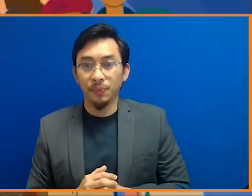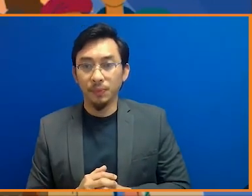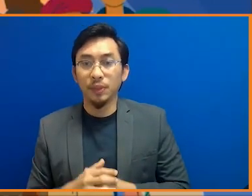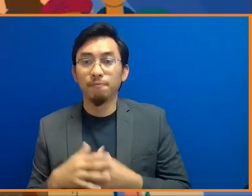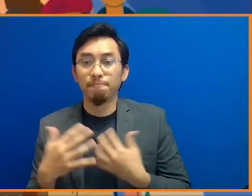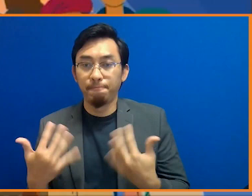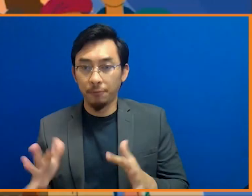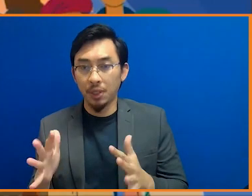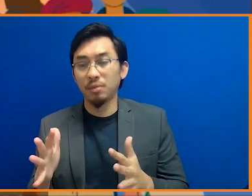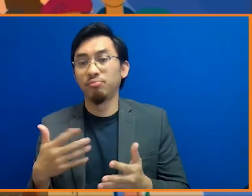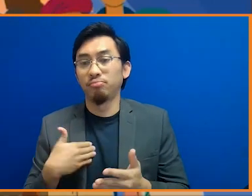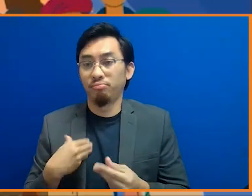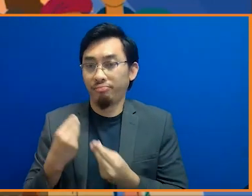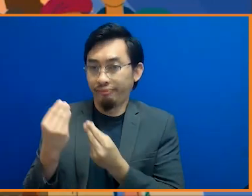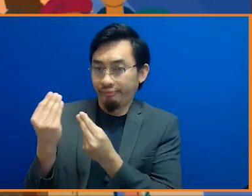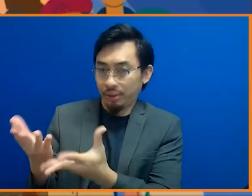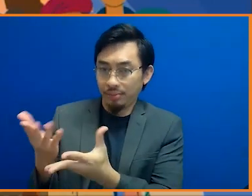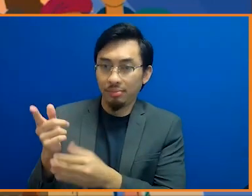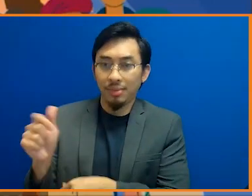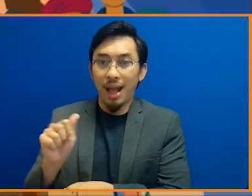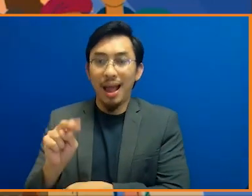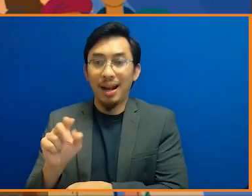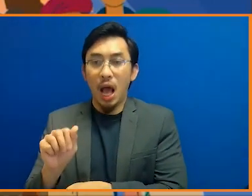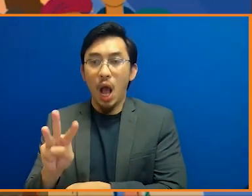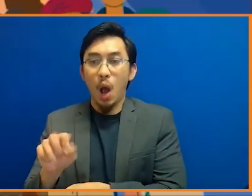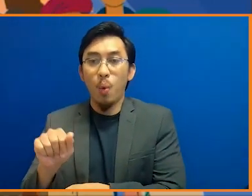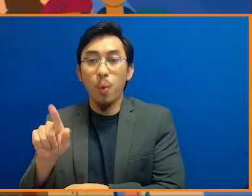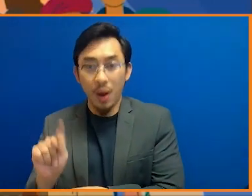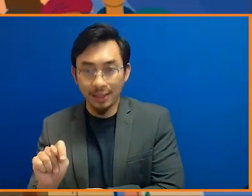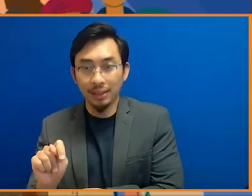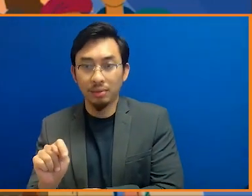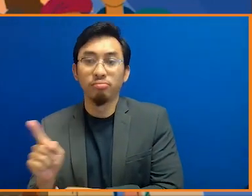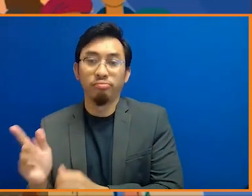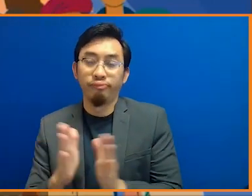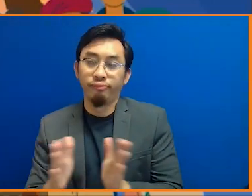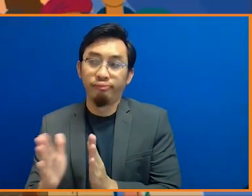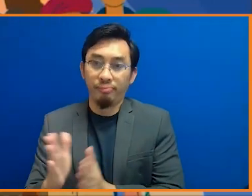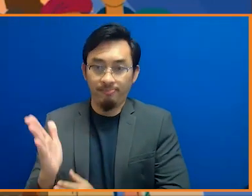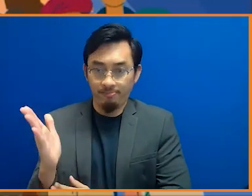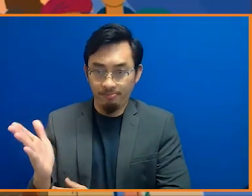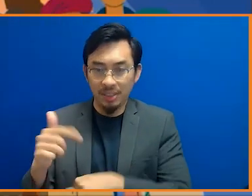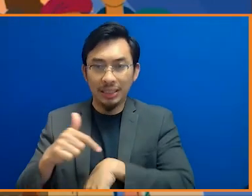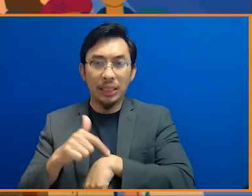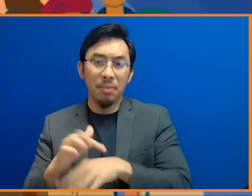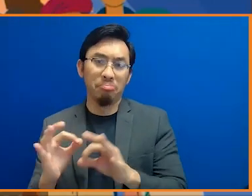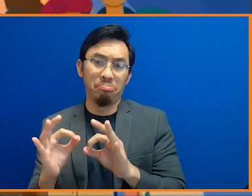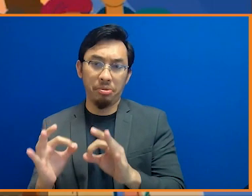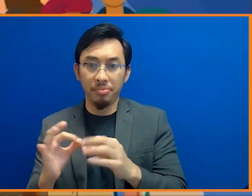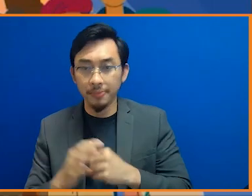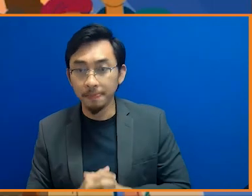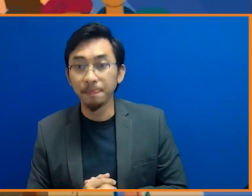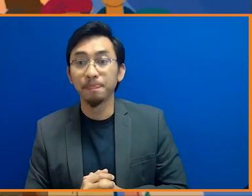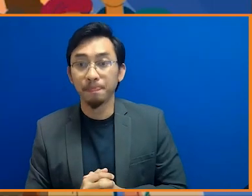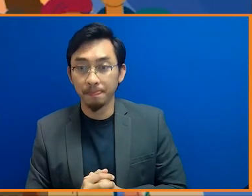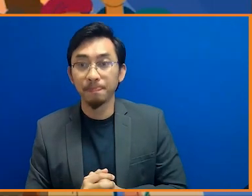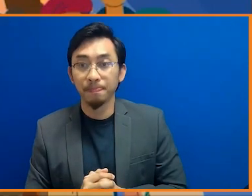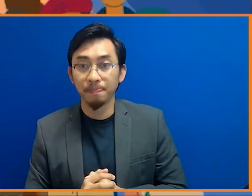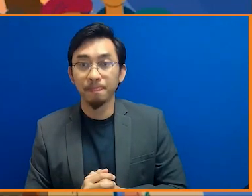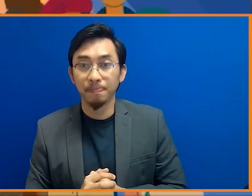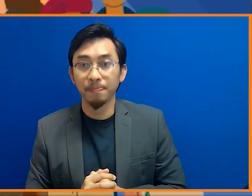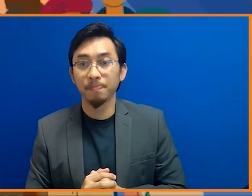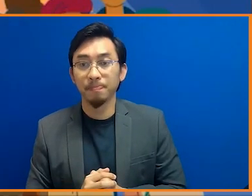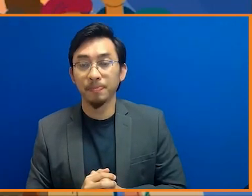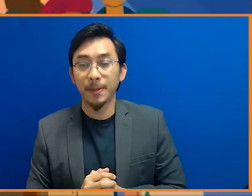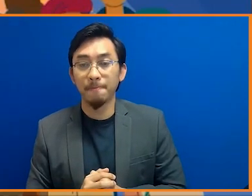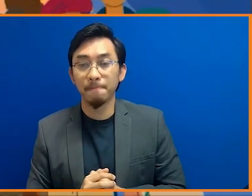11 probably. So to allow Professor Anwar Supasi to prepare his session on time. Not